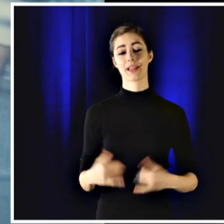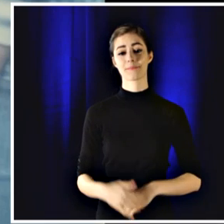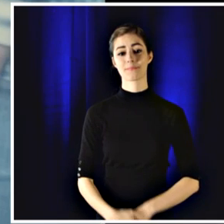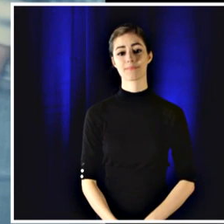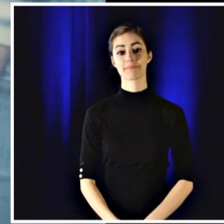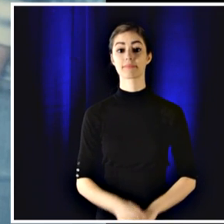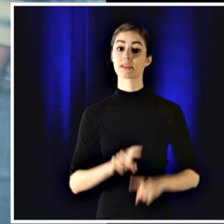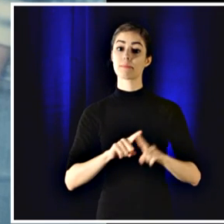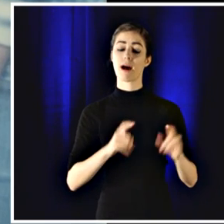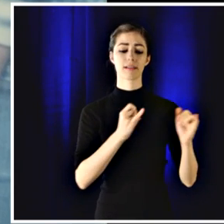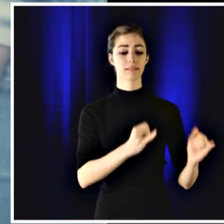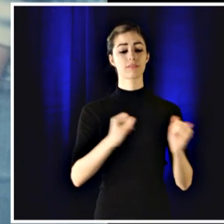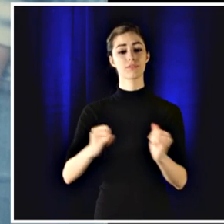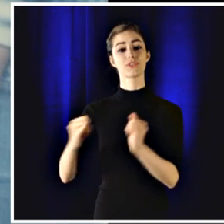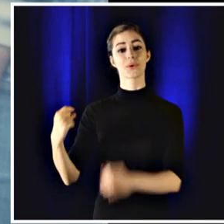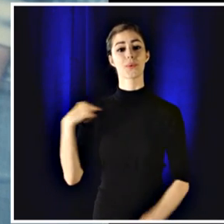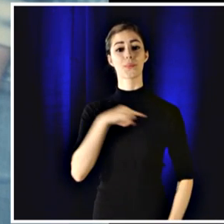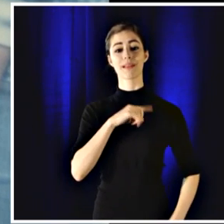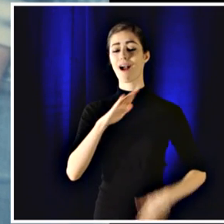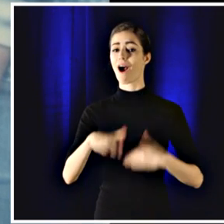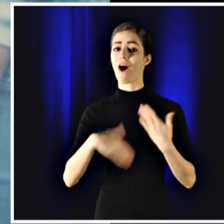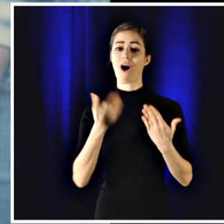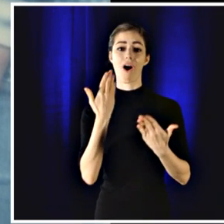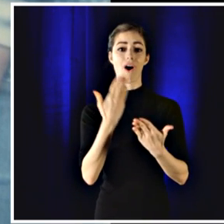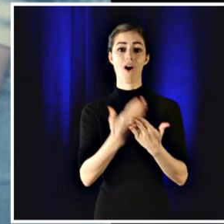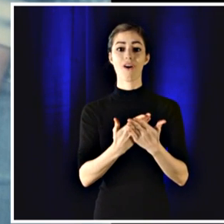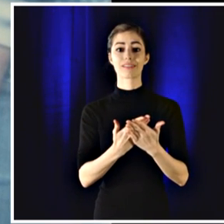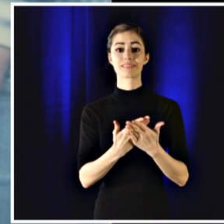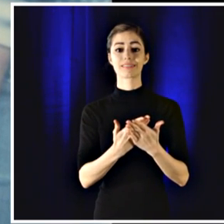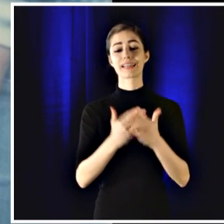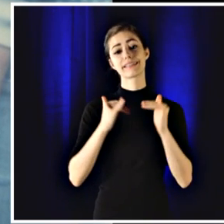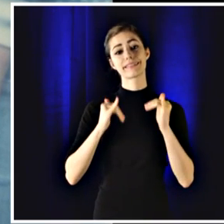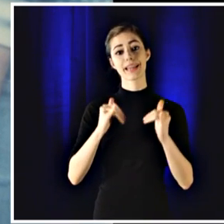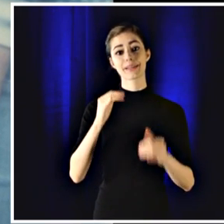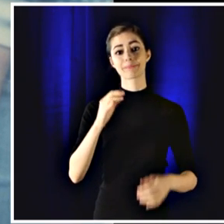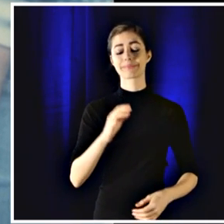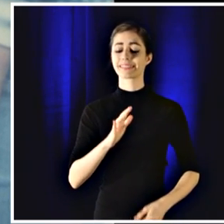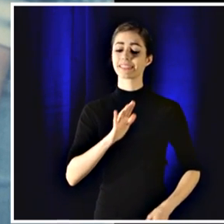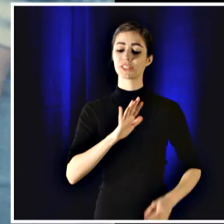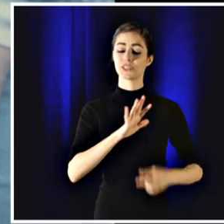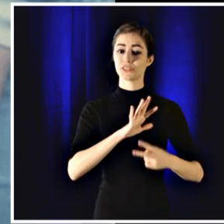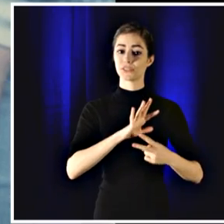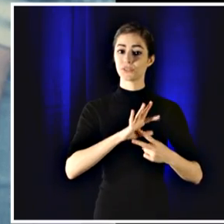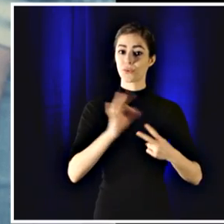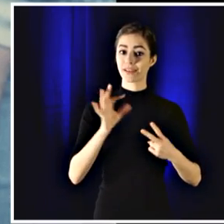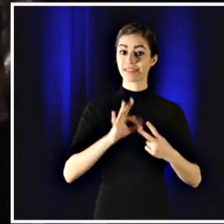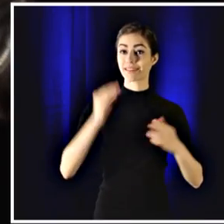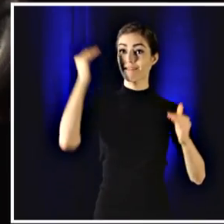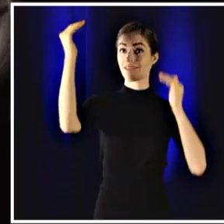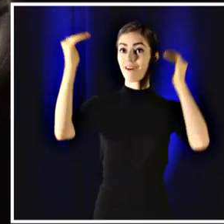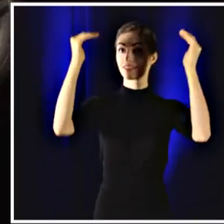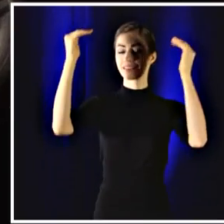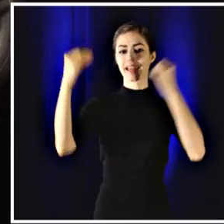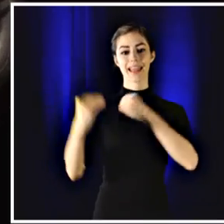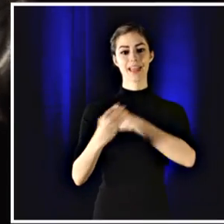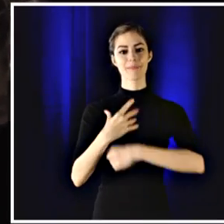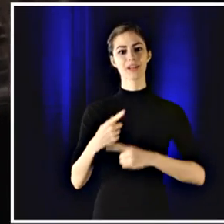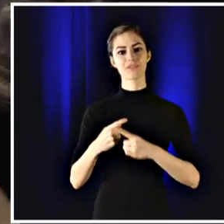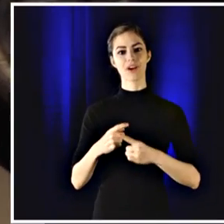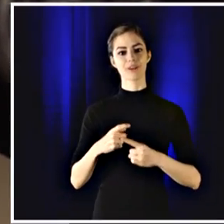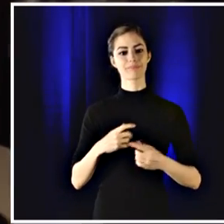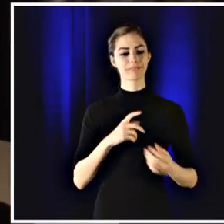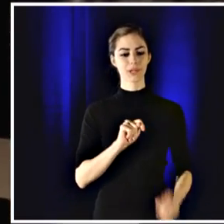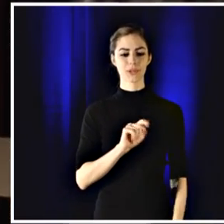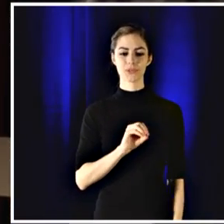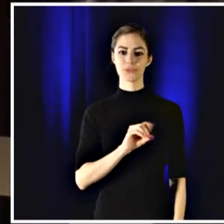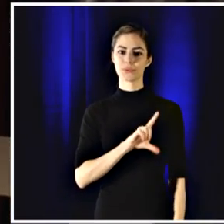tools that we were given as kids continue to influence or impact the choices we make as adults. And the choices we make as